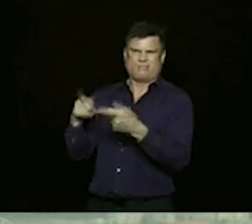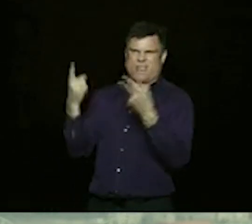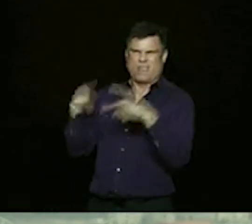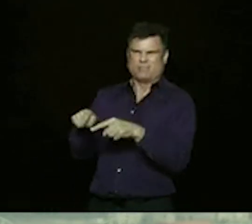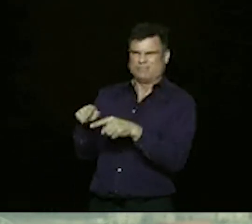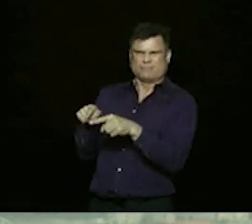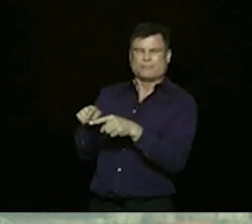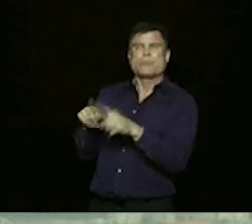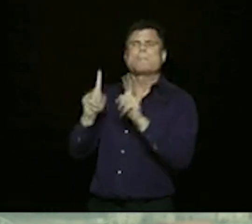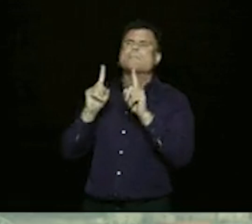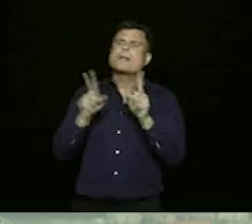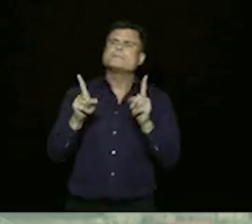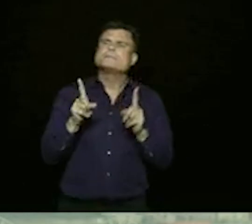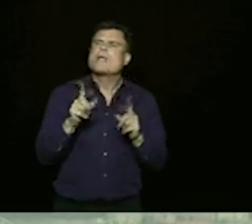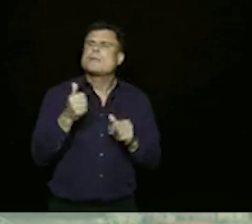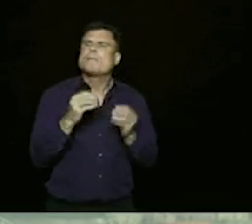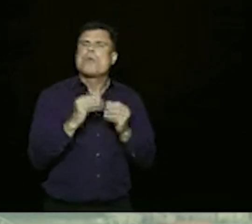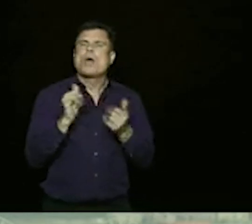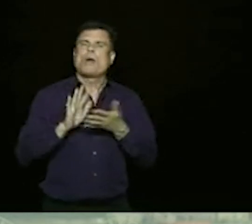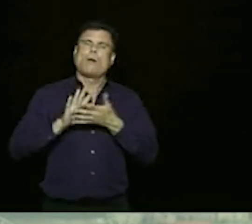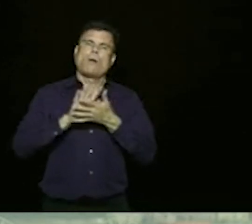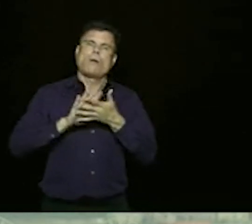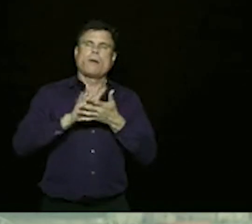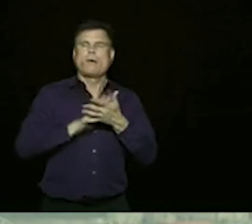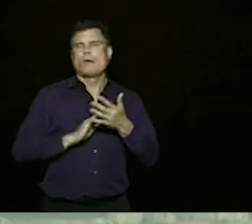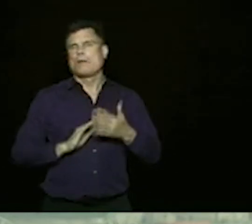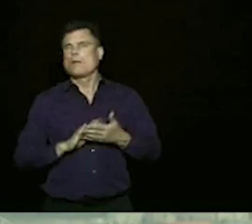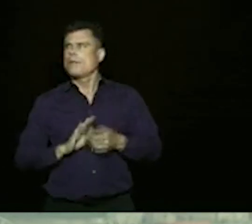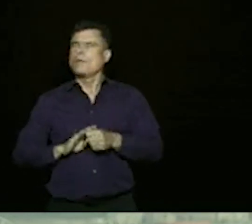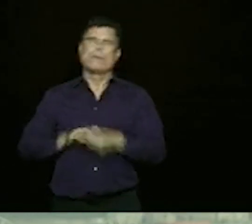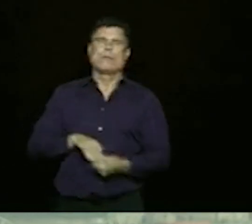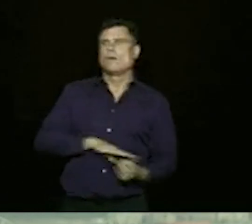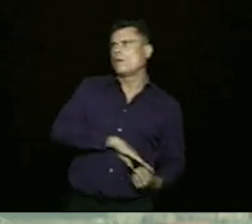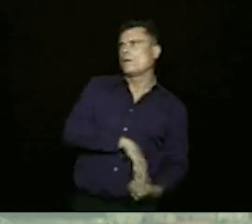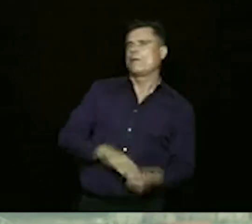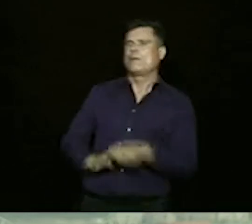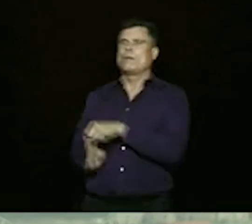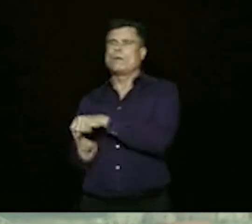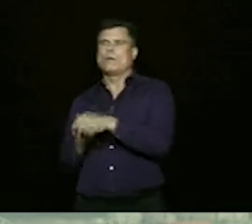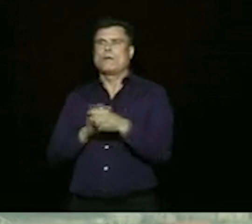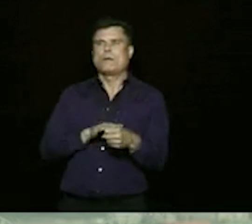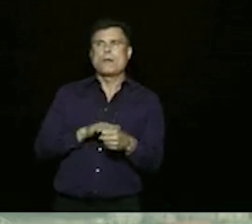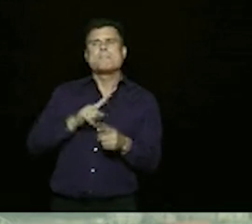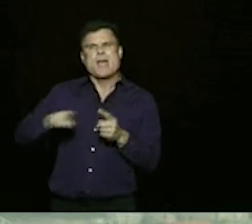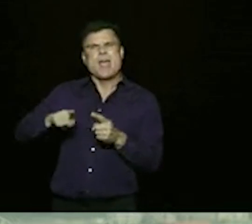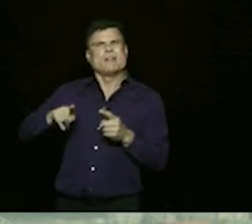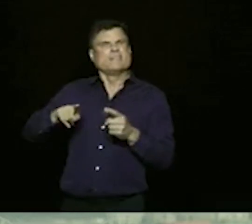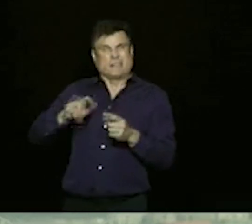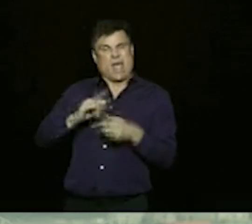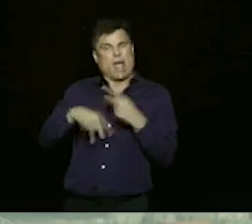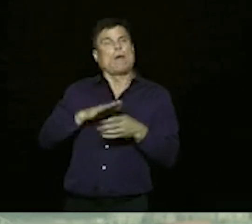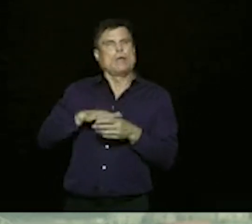by continuing the work, we've been doing this work together since before I became Minister of Health. The Ministry of Health, the First Nations Health Council, the First